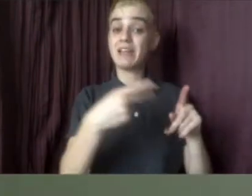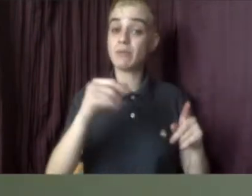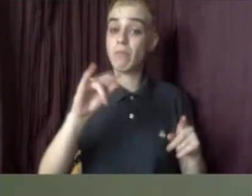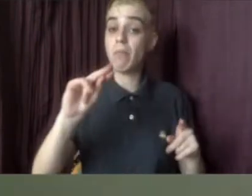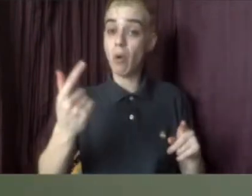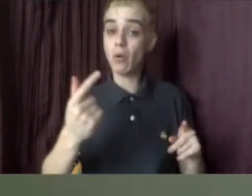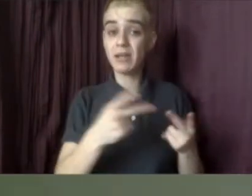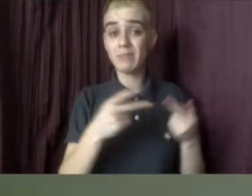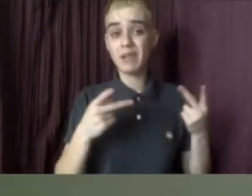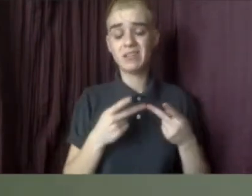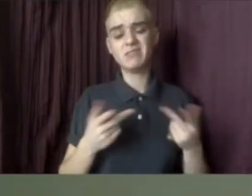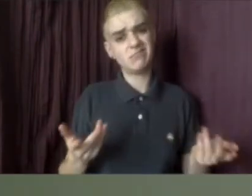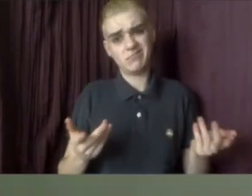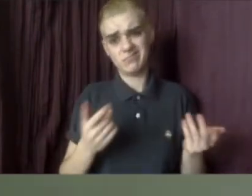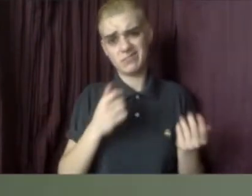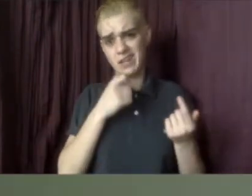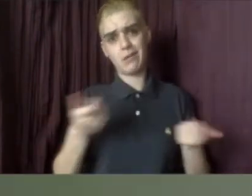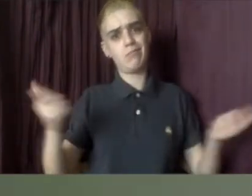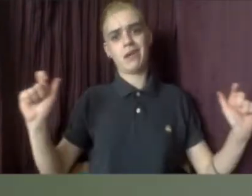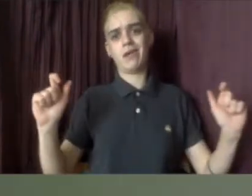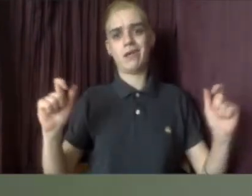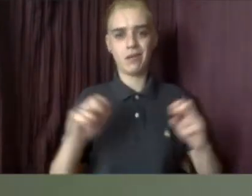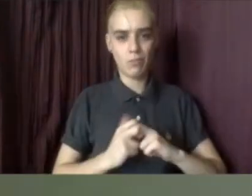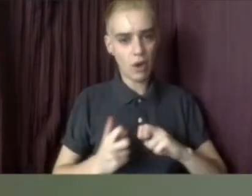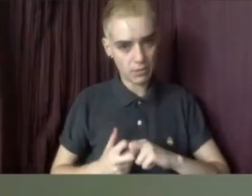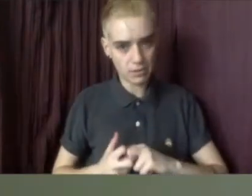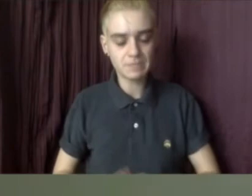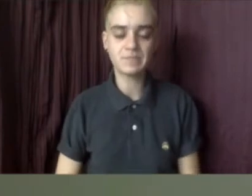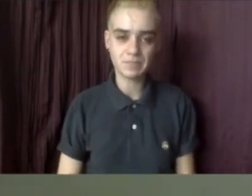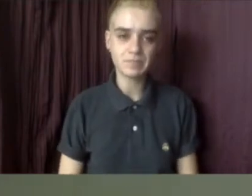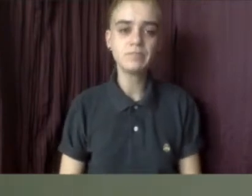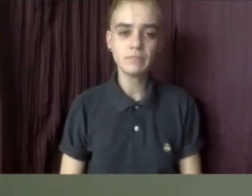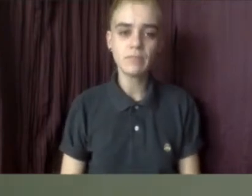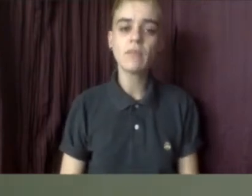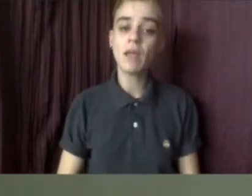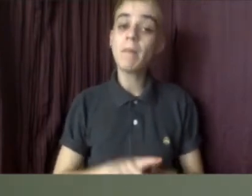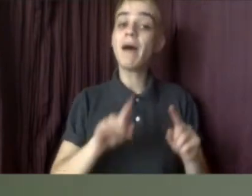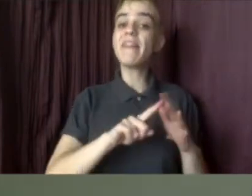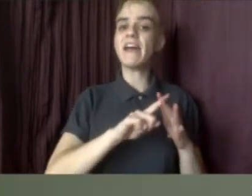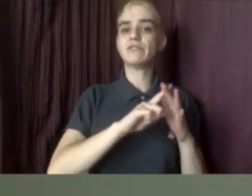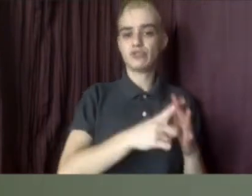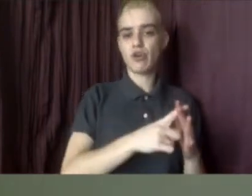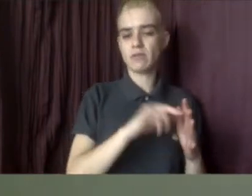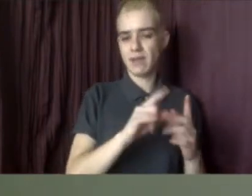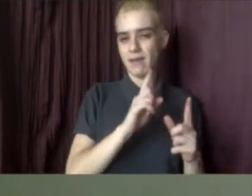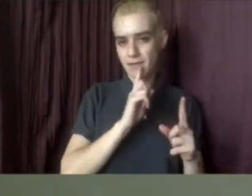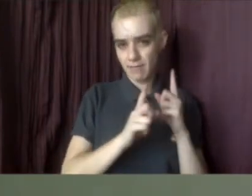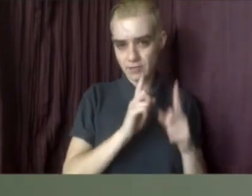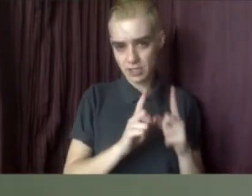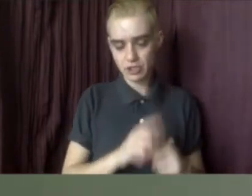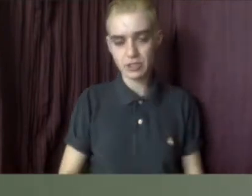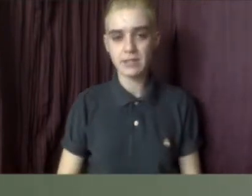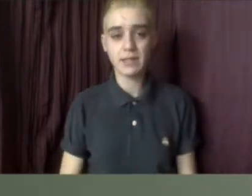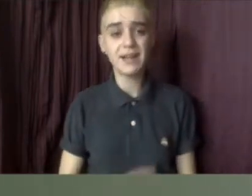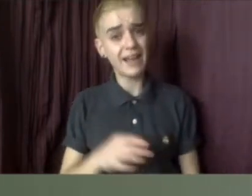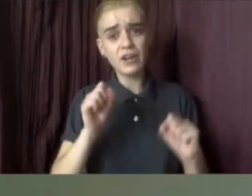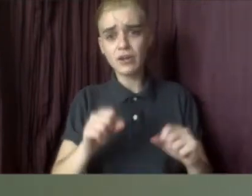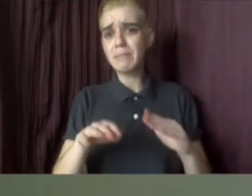election and now serving is that people of no fault of their own really don't understand basic civics.